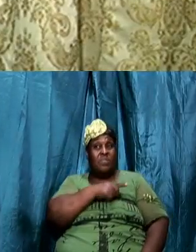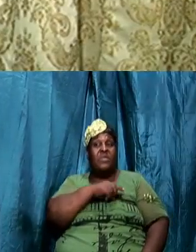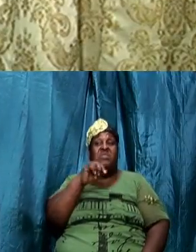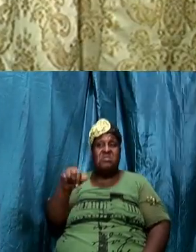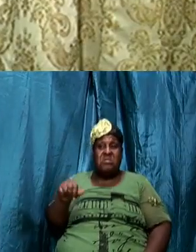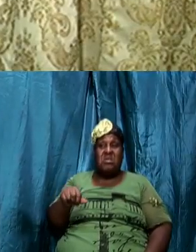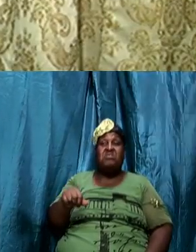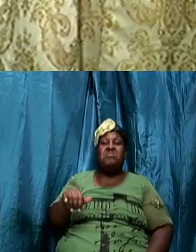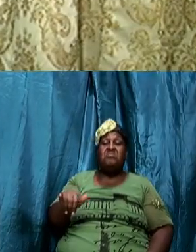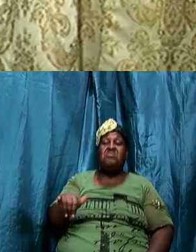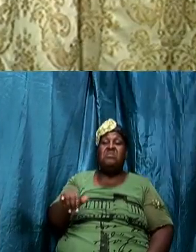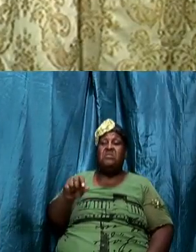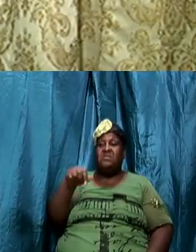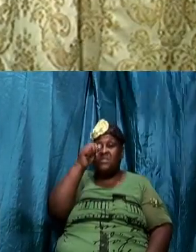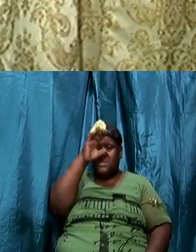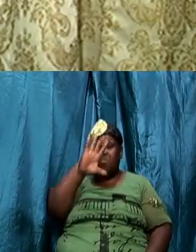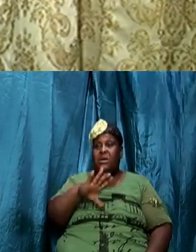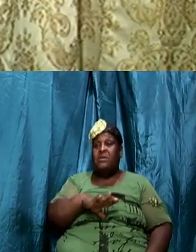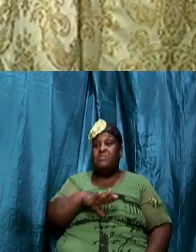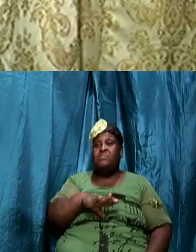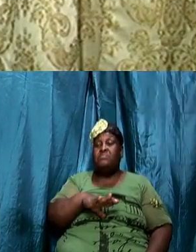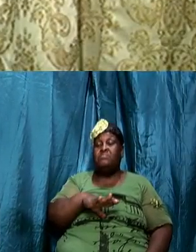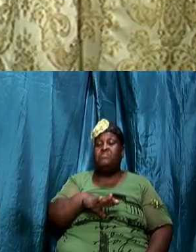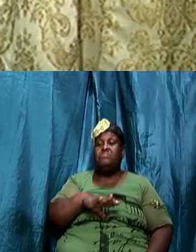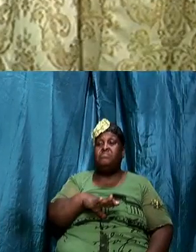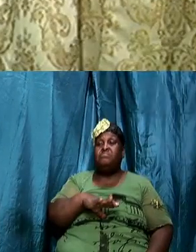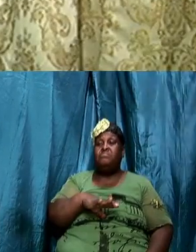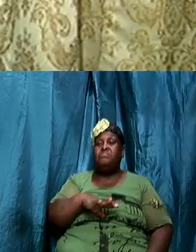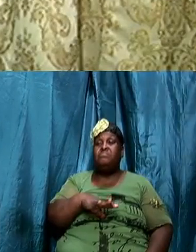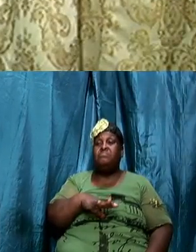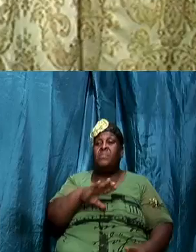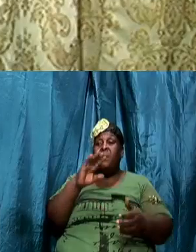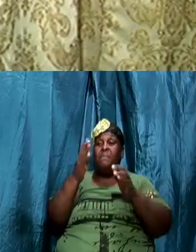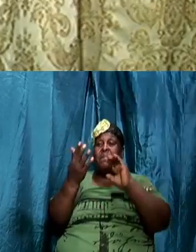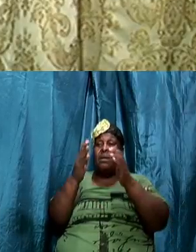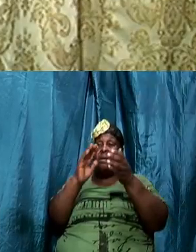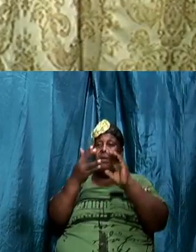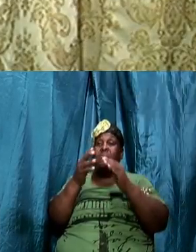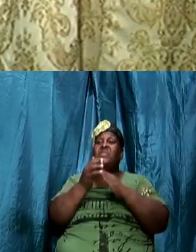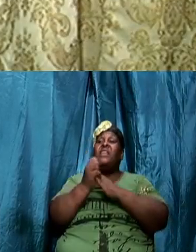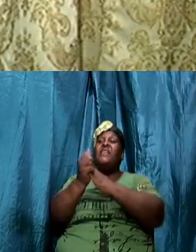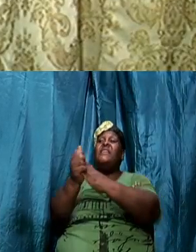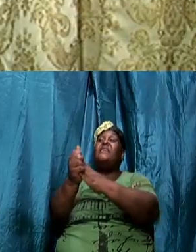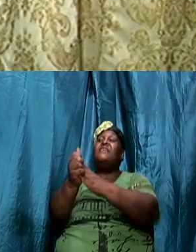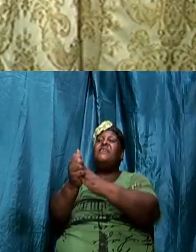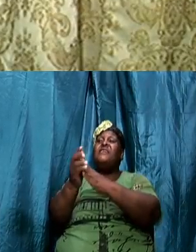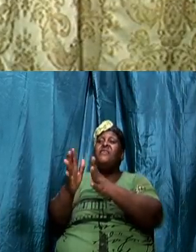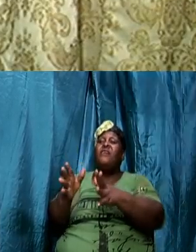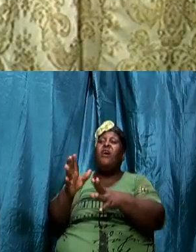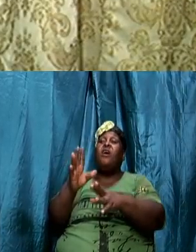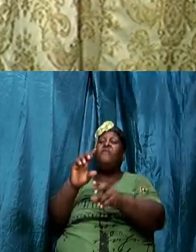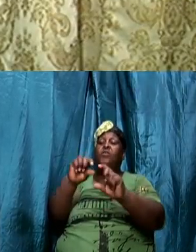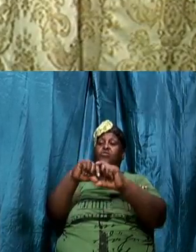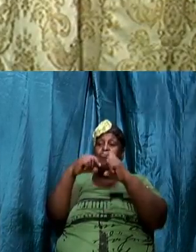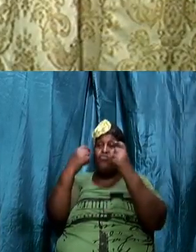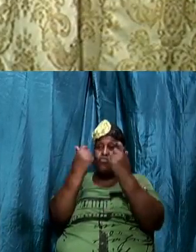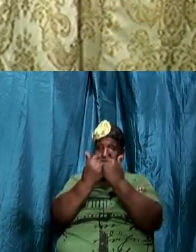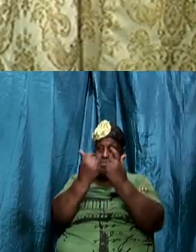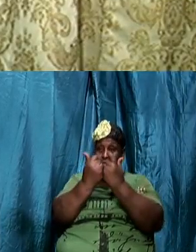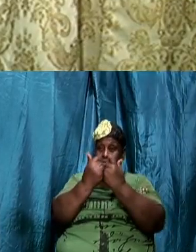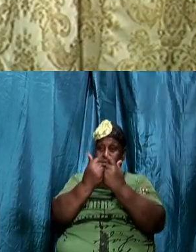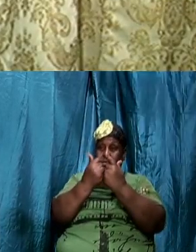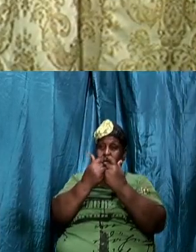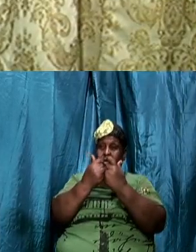man, Nicholas, became the leader of a group that later on were called the